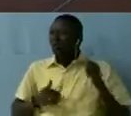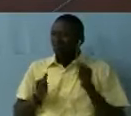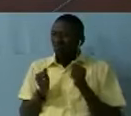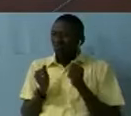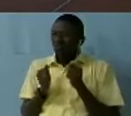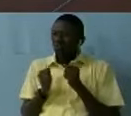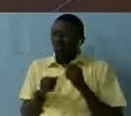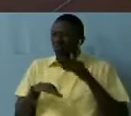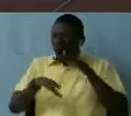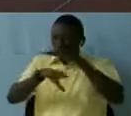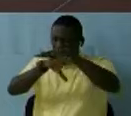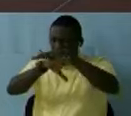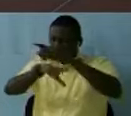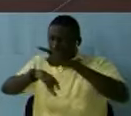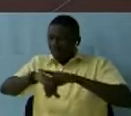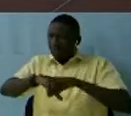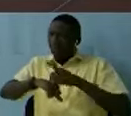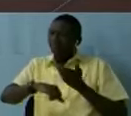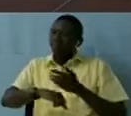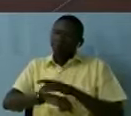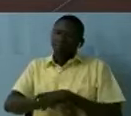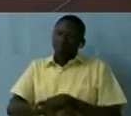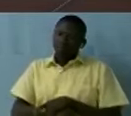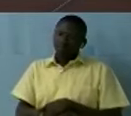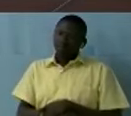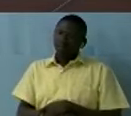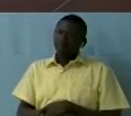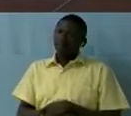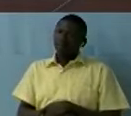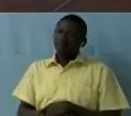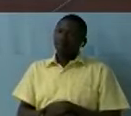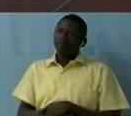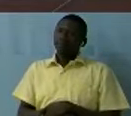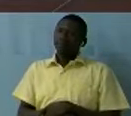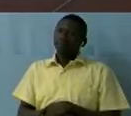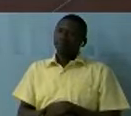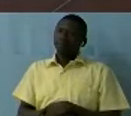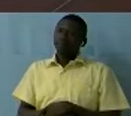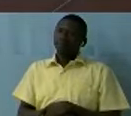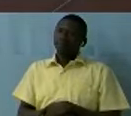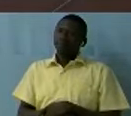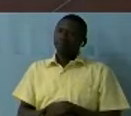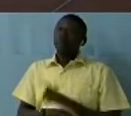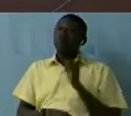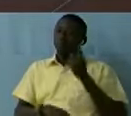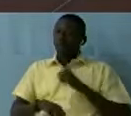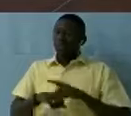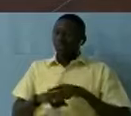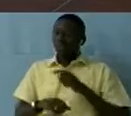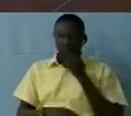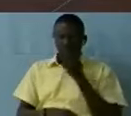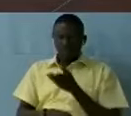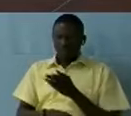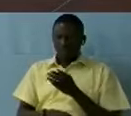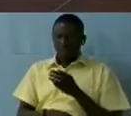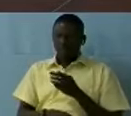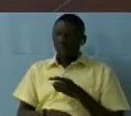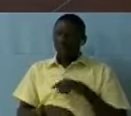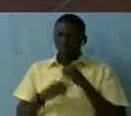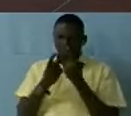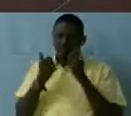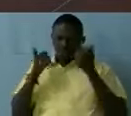So, So one time I said, since things are like this, let